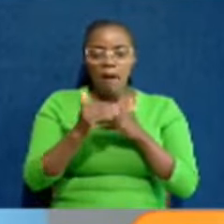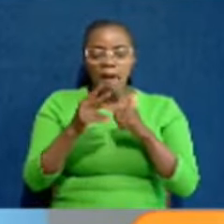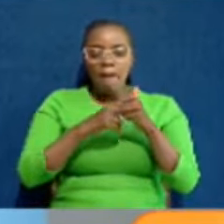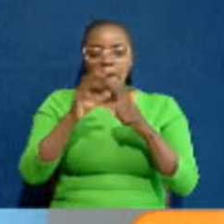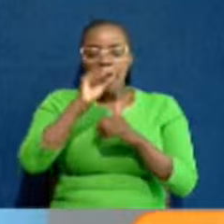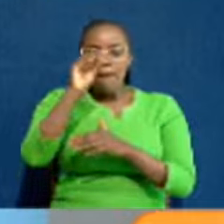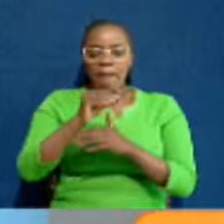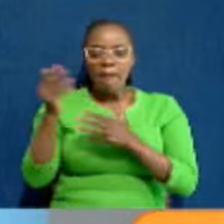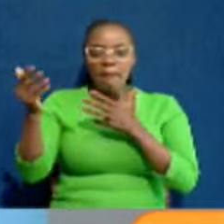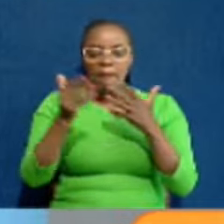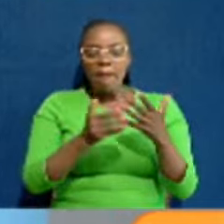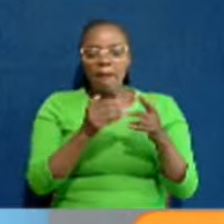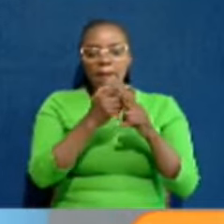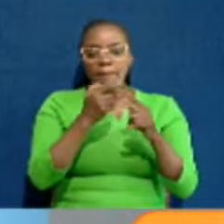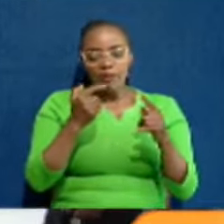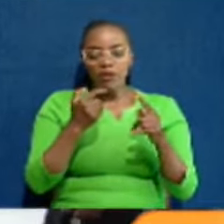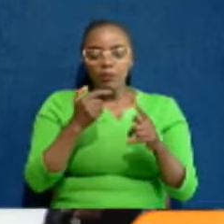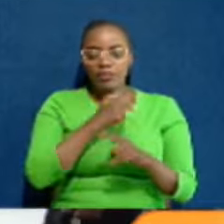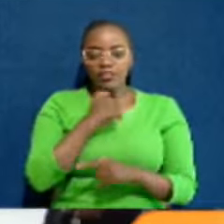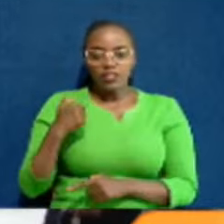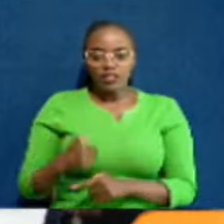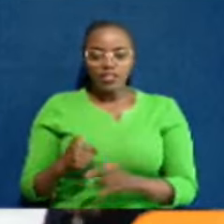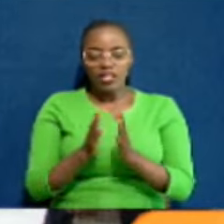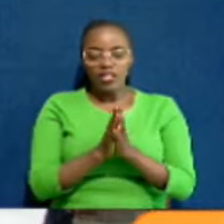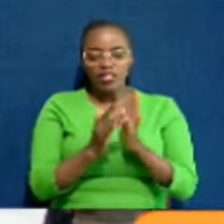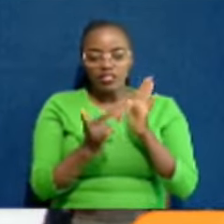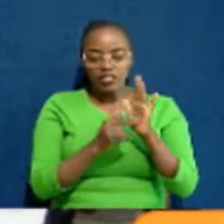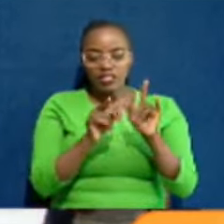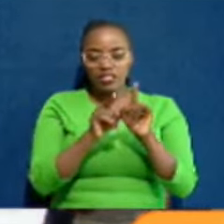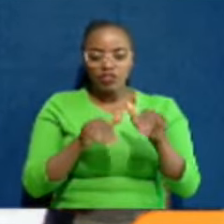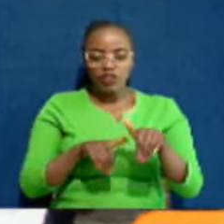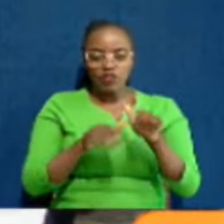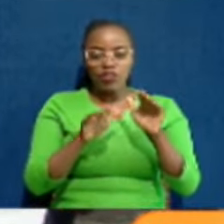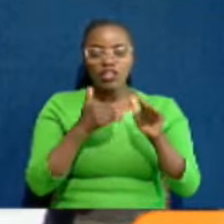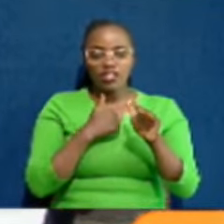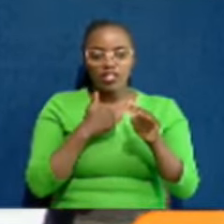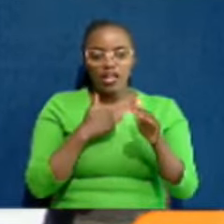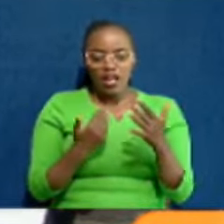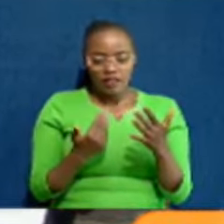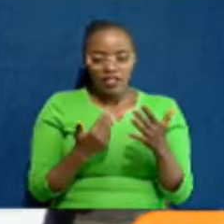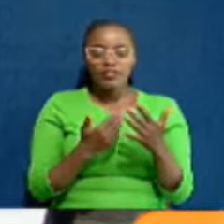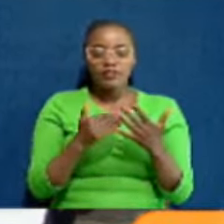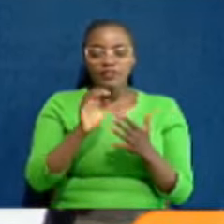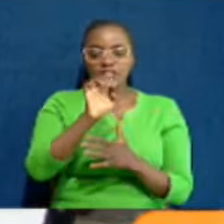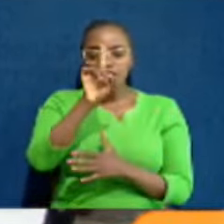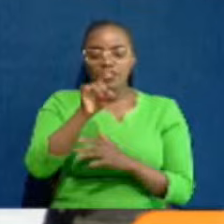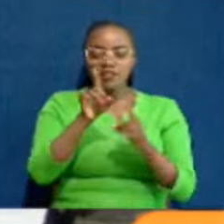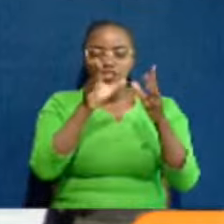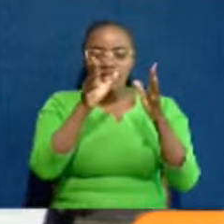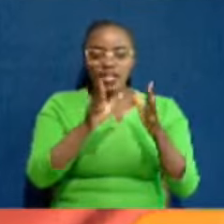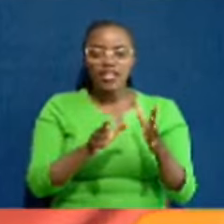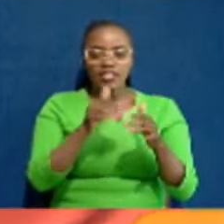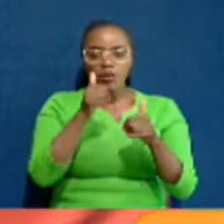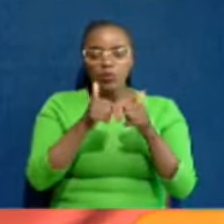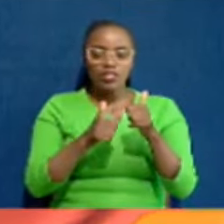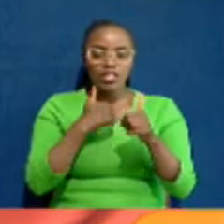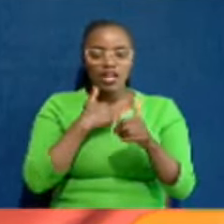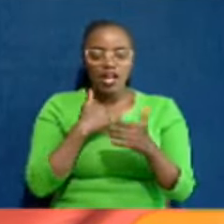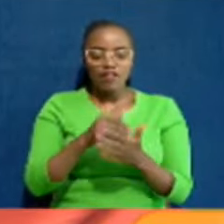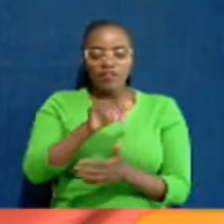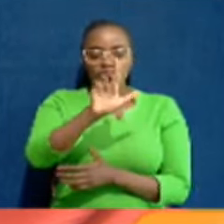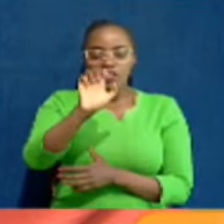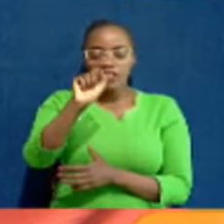of the imports coming from China. This is according to Nicholas Mudungwe, the Executive Director, Africa Leather and Leather